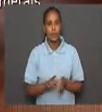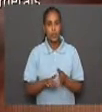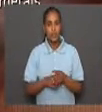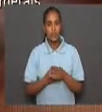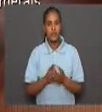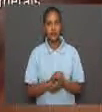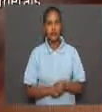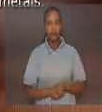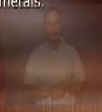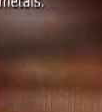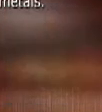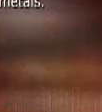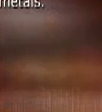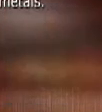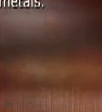Begin.